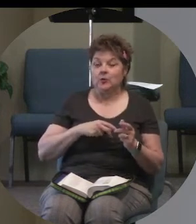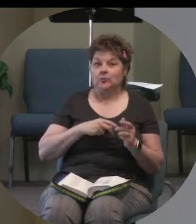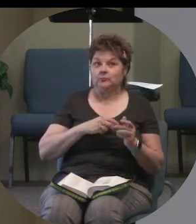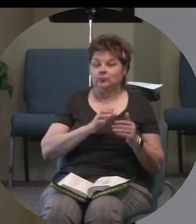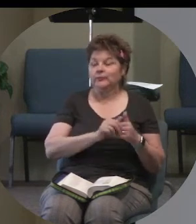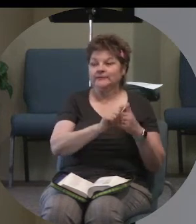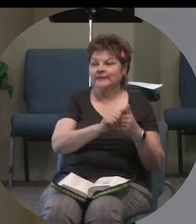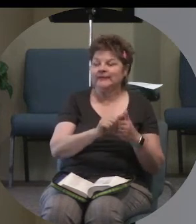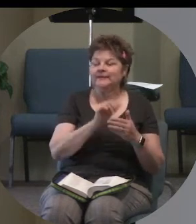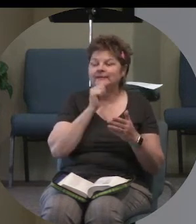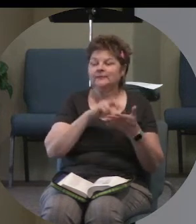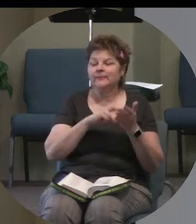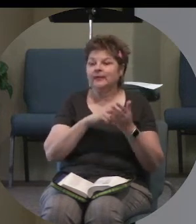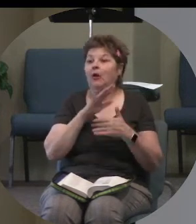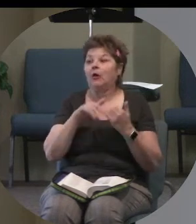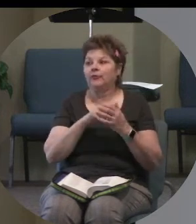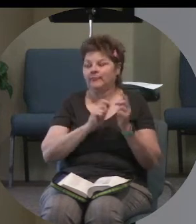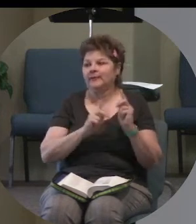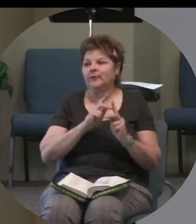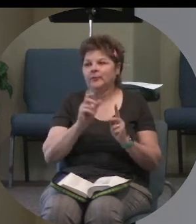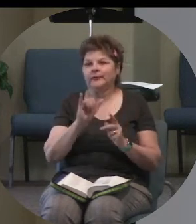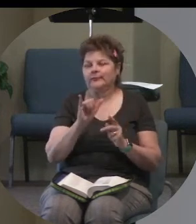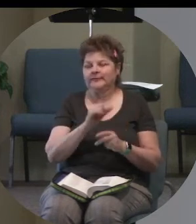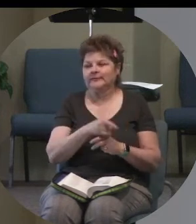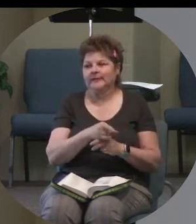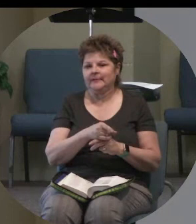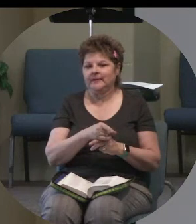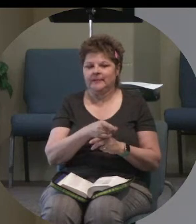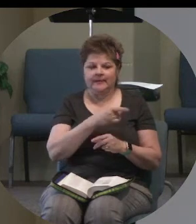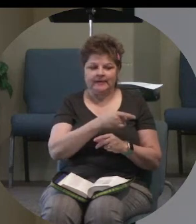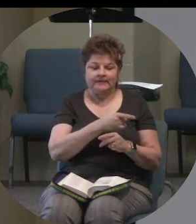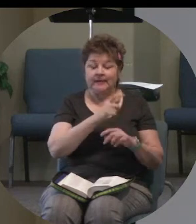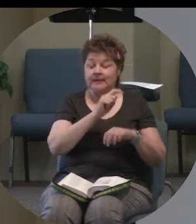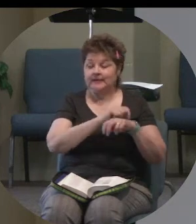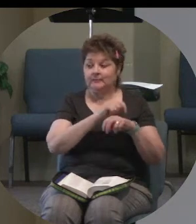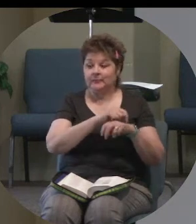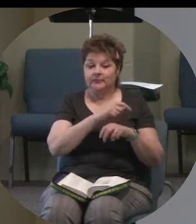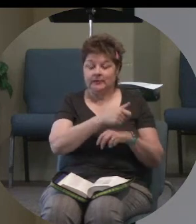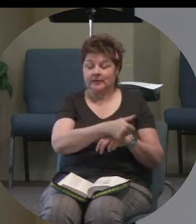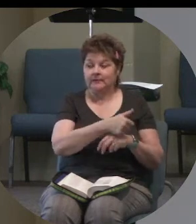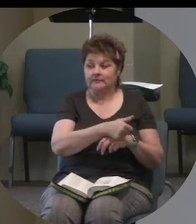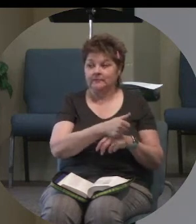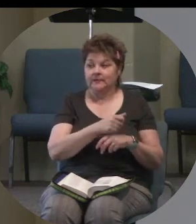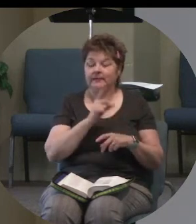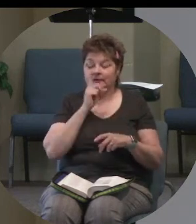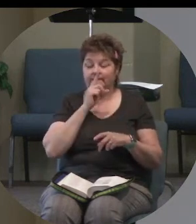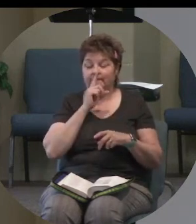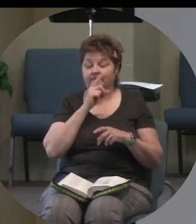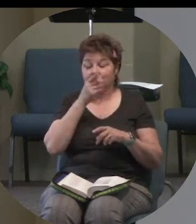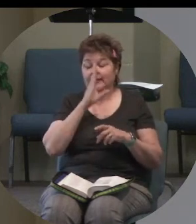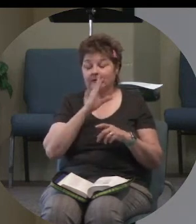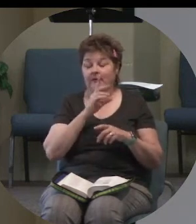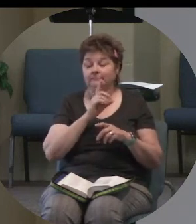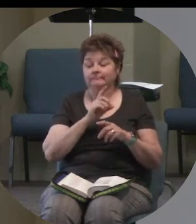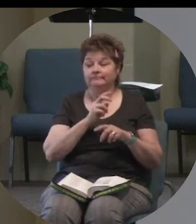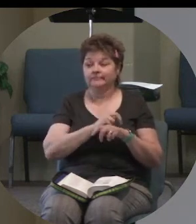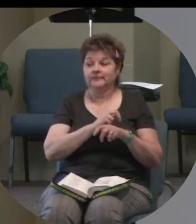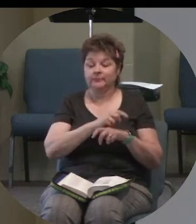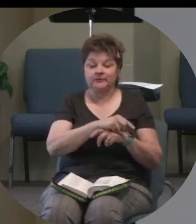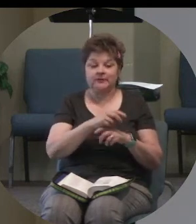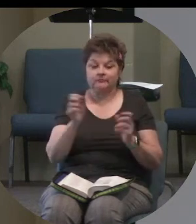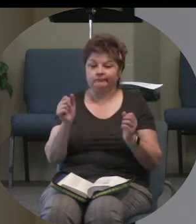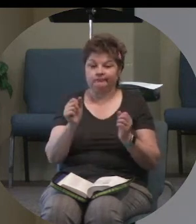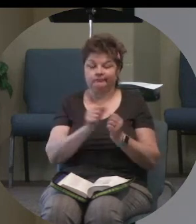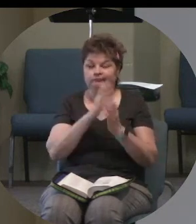tore down many of these things. But we know that God disciplines multiple generations. And so